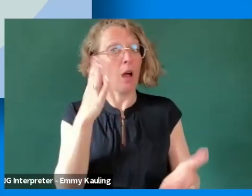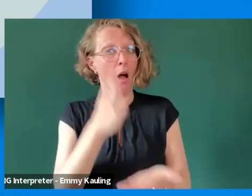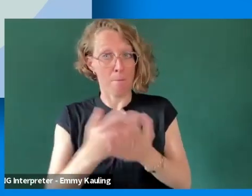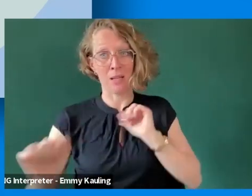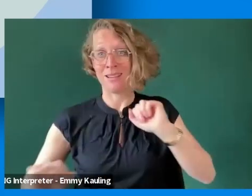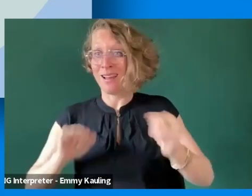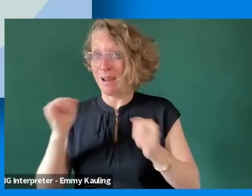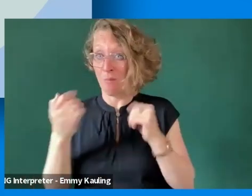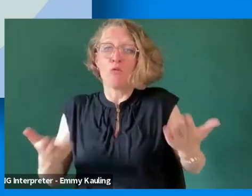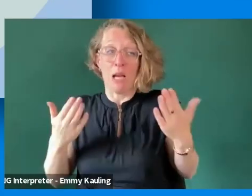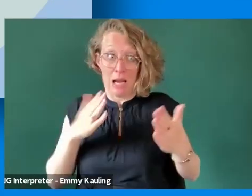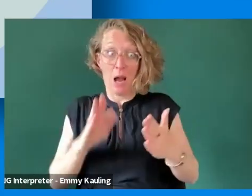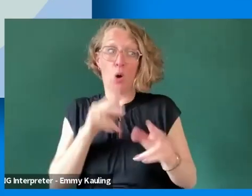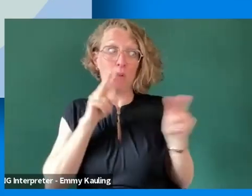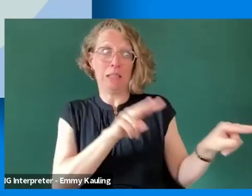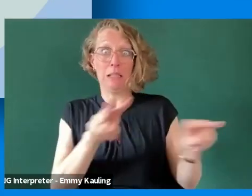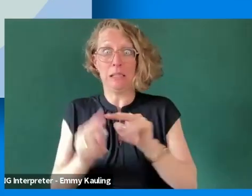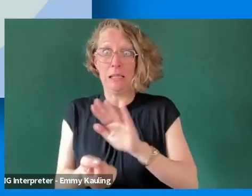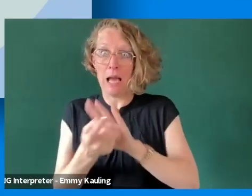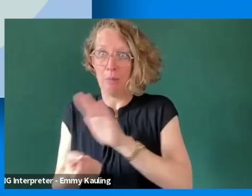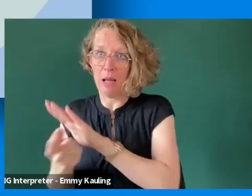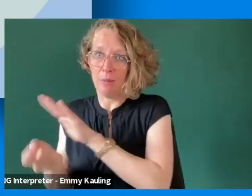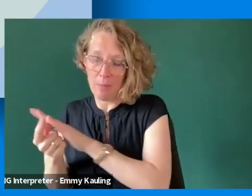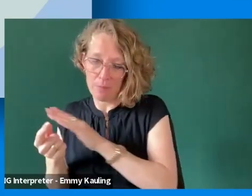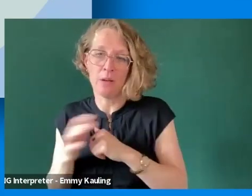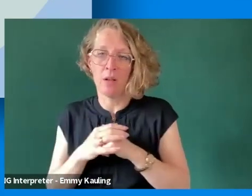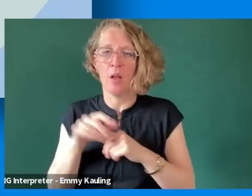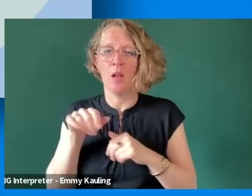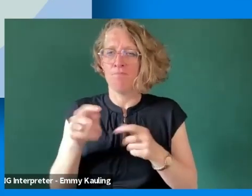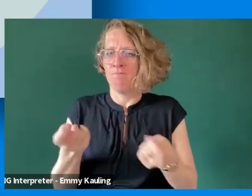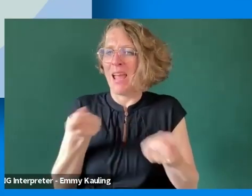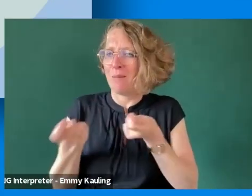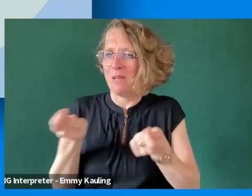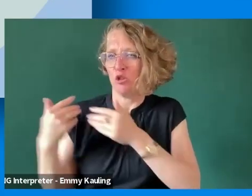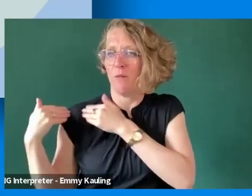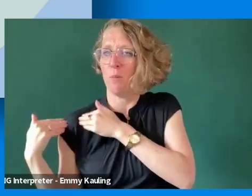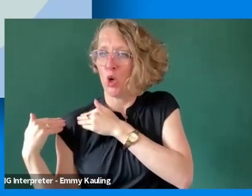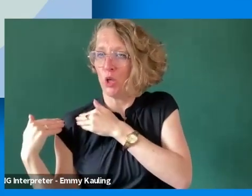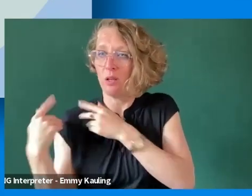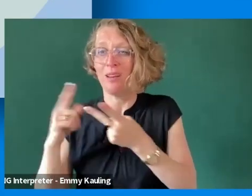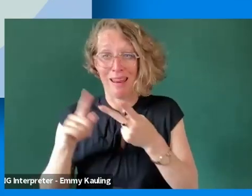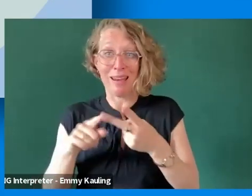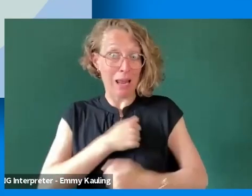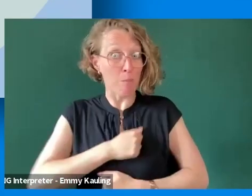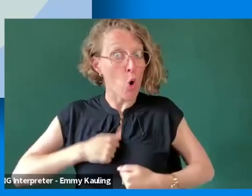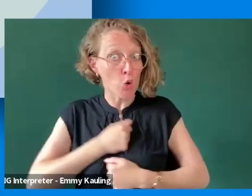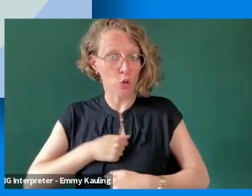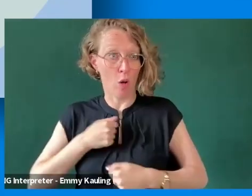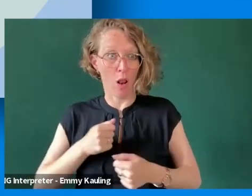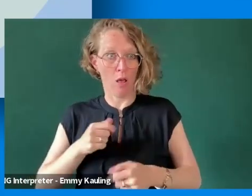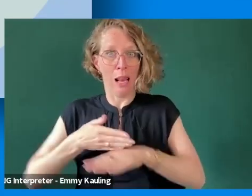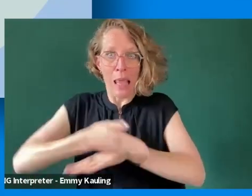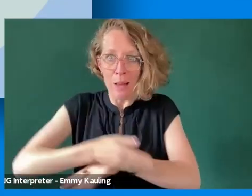in the EDI space, that you can end up with a kind of administrative burden and some emotional labour in representing the whole